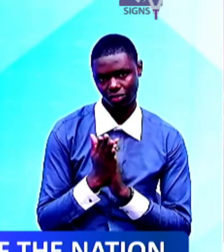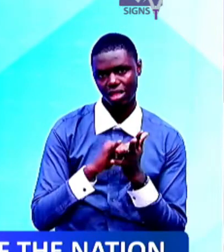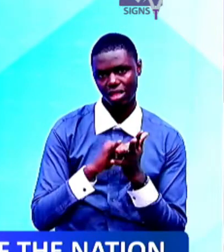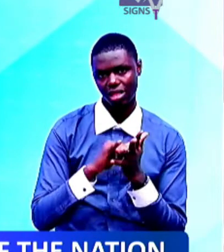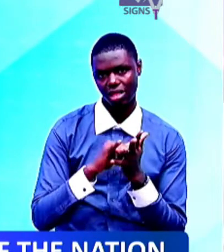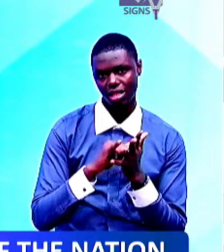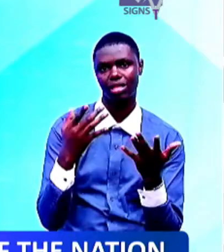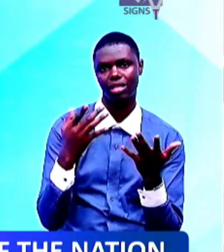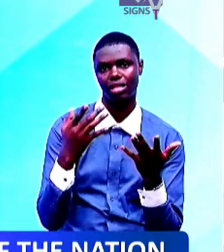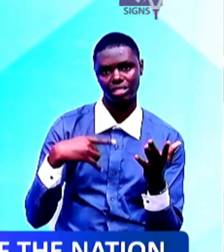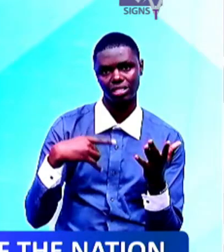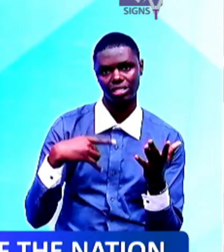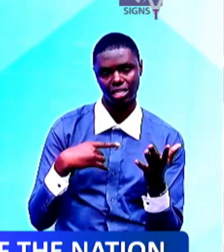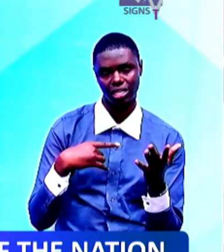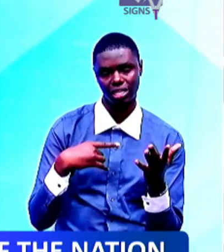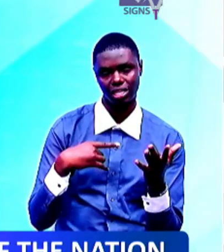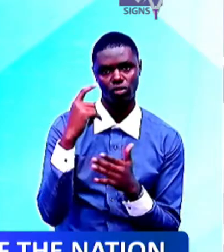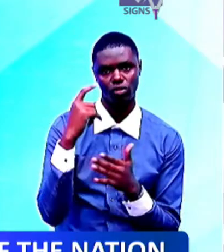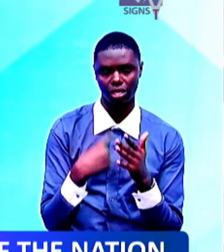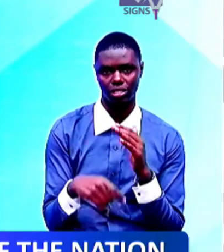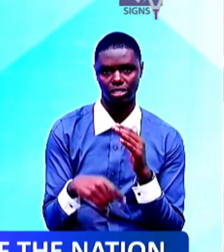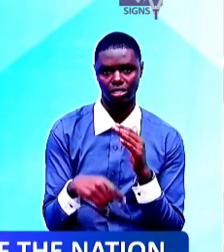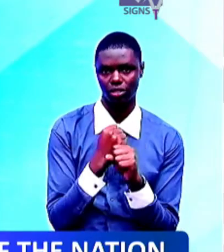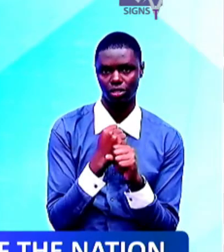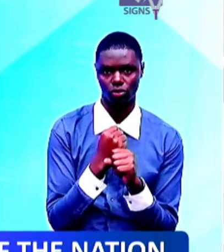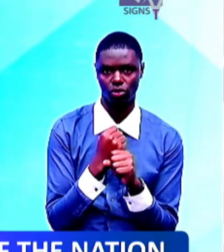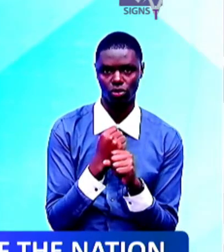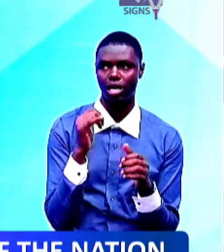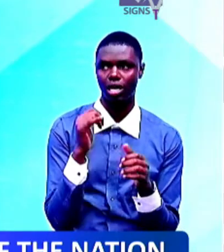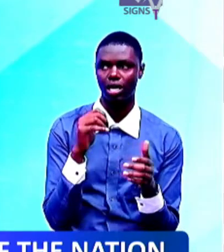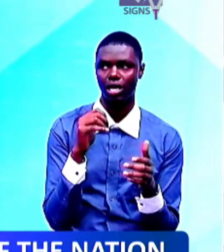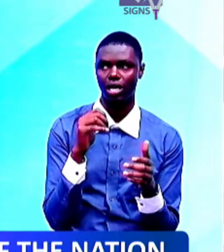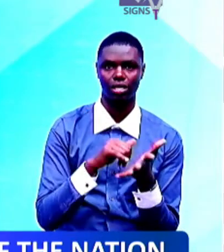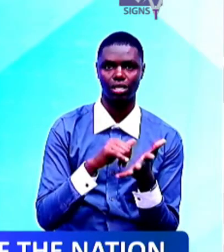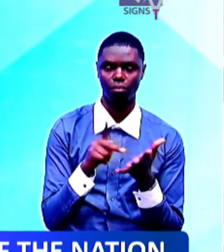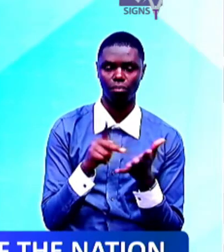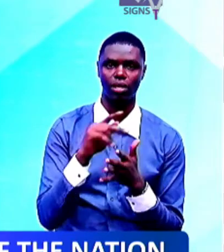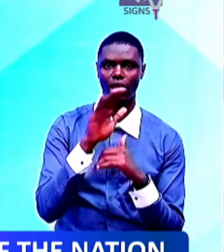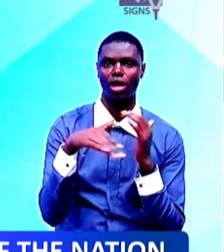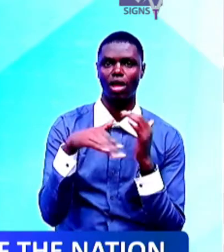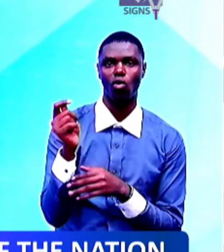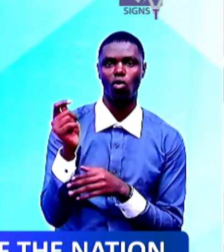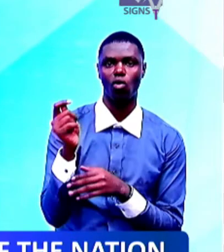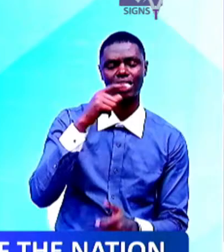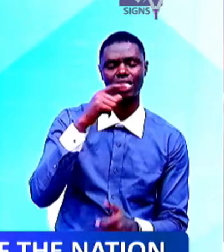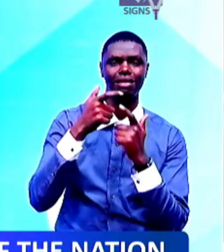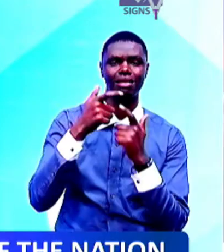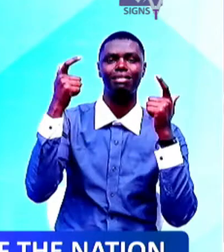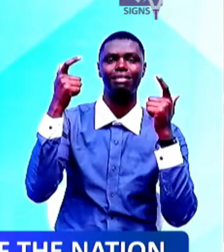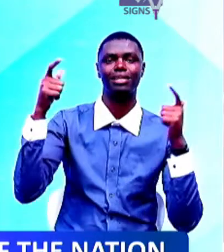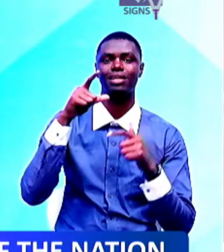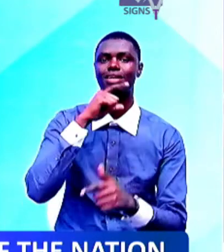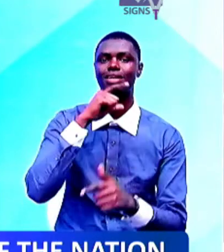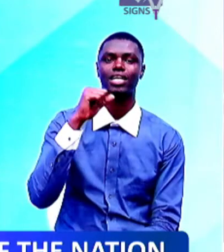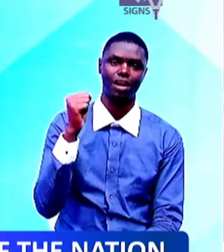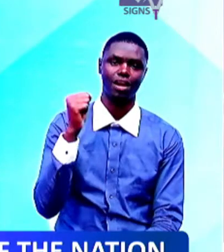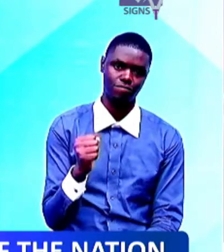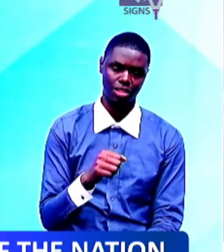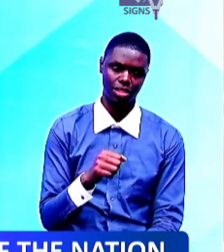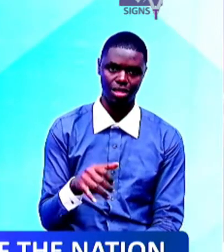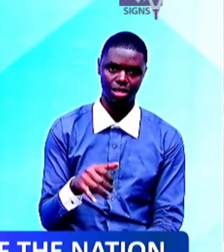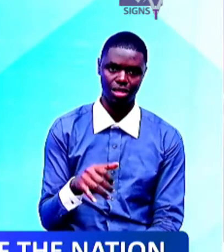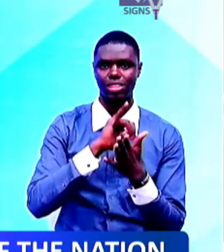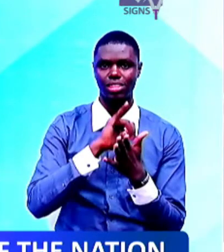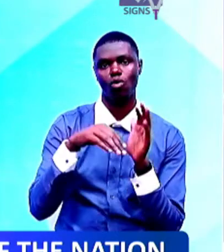deserve for the taxes that they do, that they pay. That every Kenyan is able to go to fathers, and that